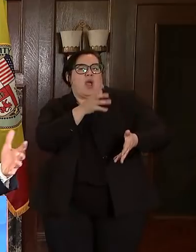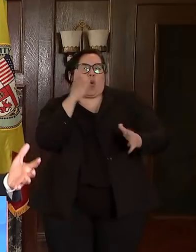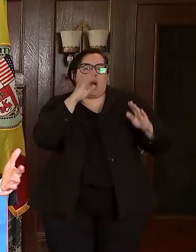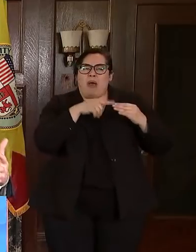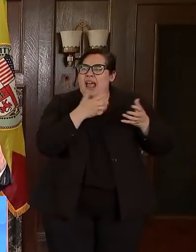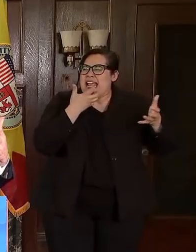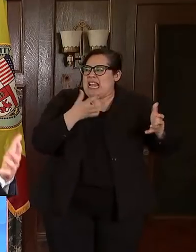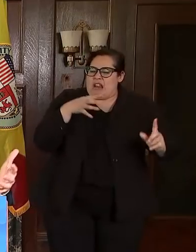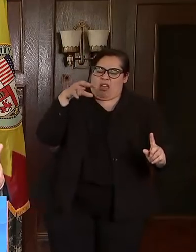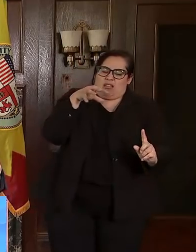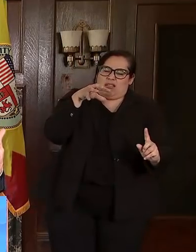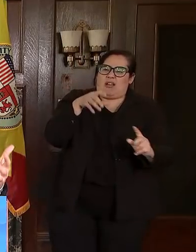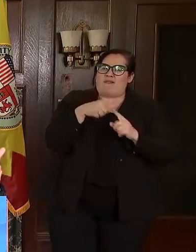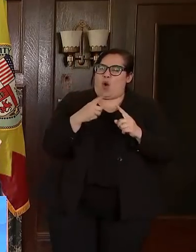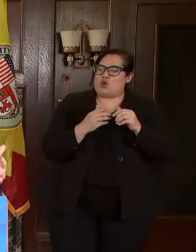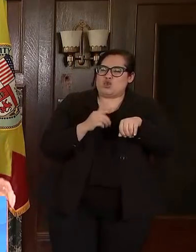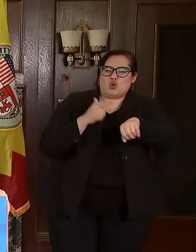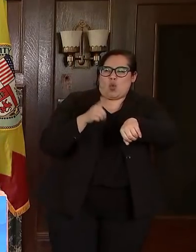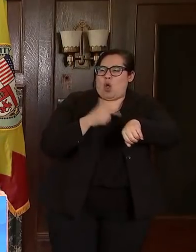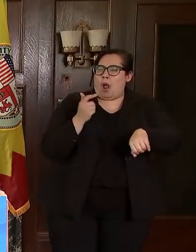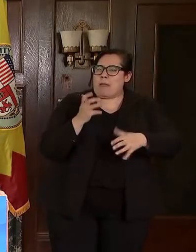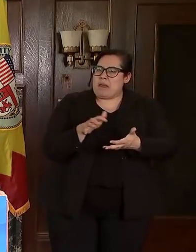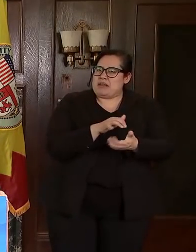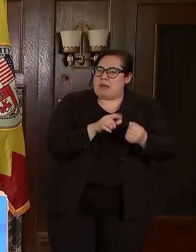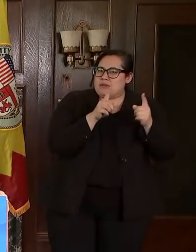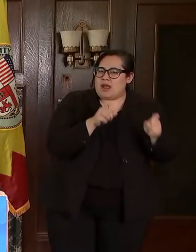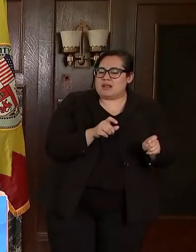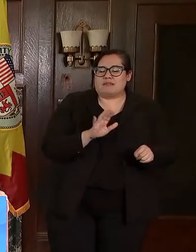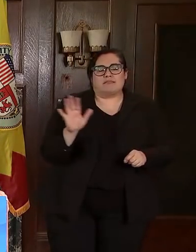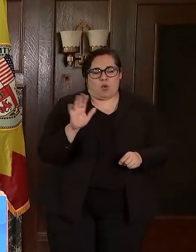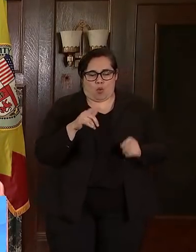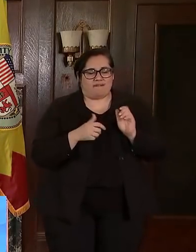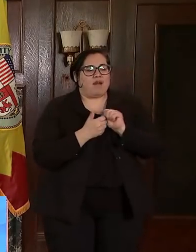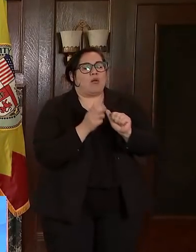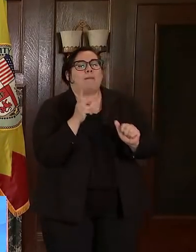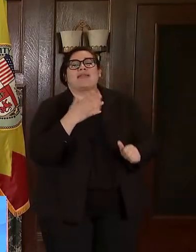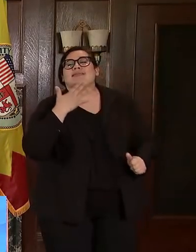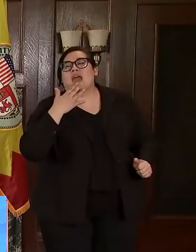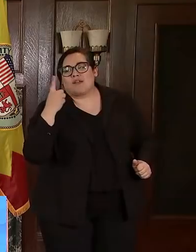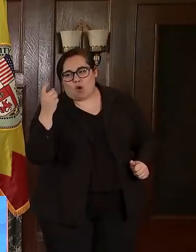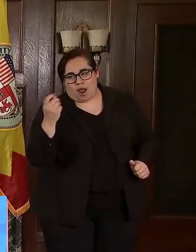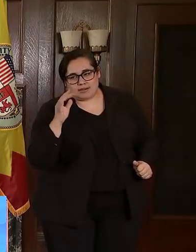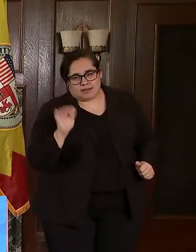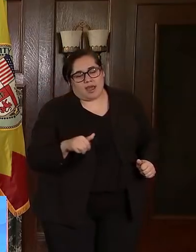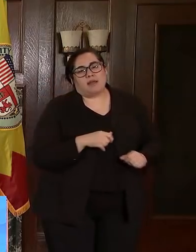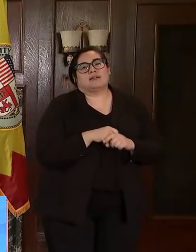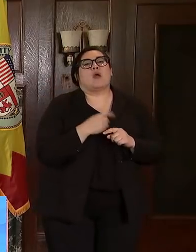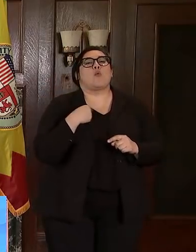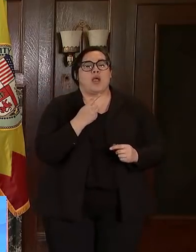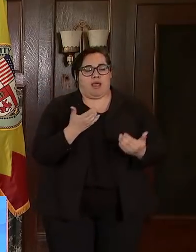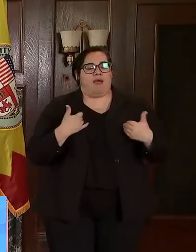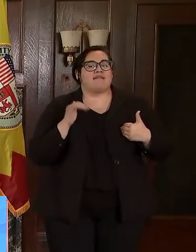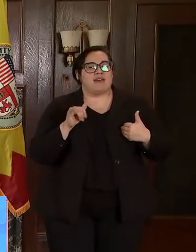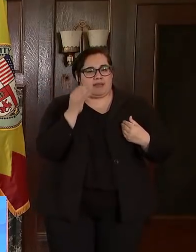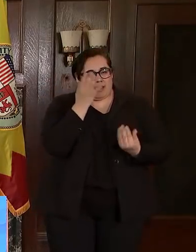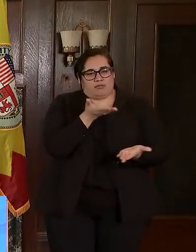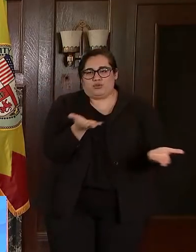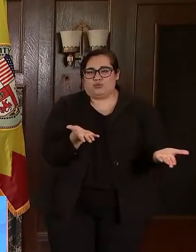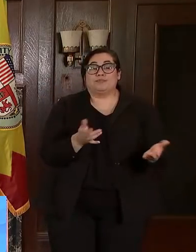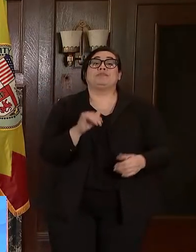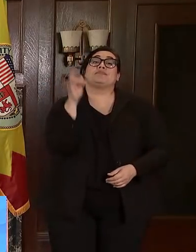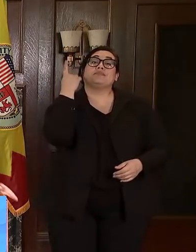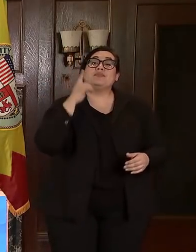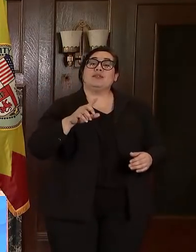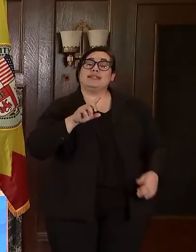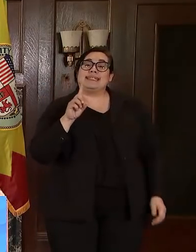the hot air for too long and maybe damaging the test results, but we did follow up, and thank you for asking the question, and we have that there too. In terms